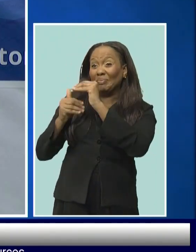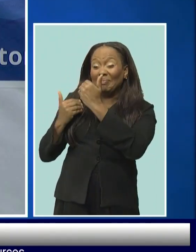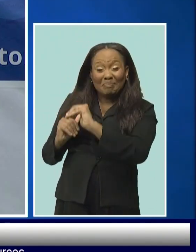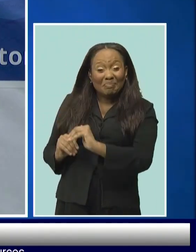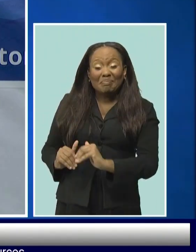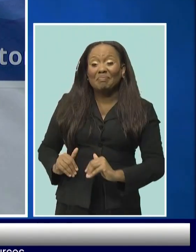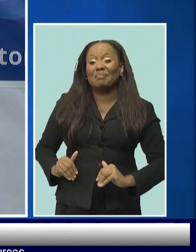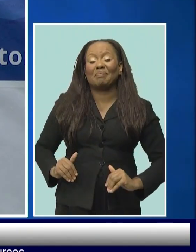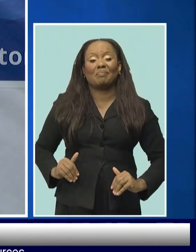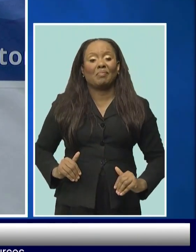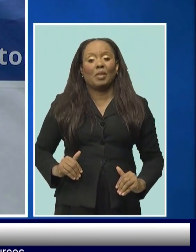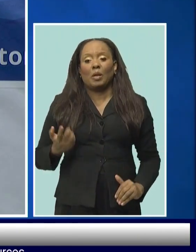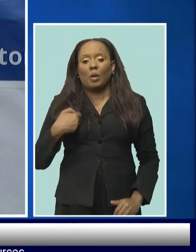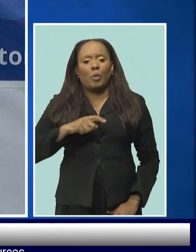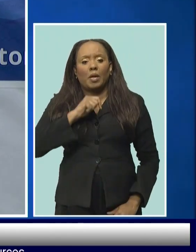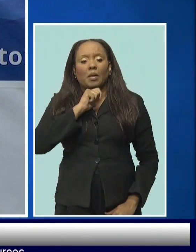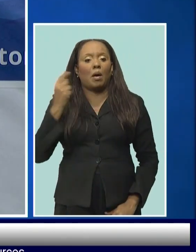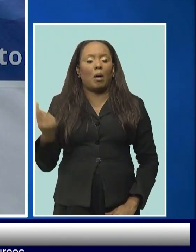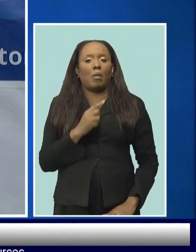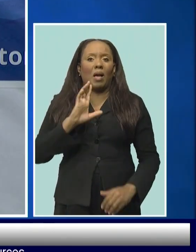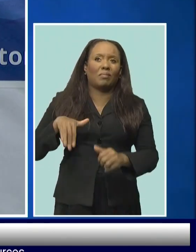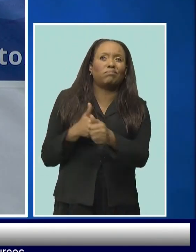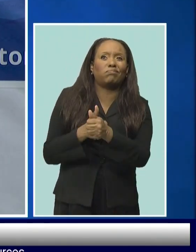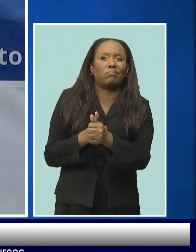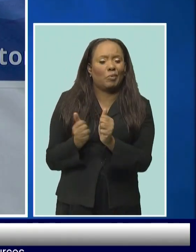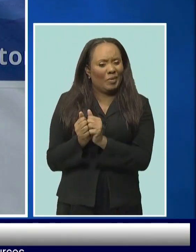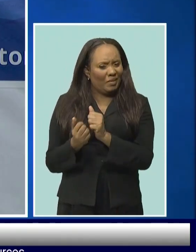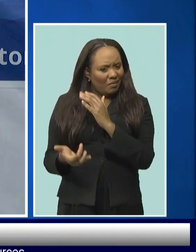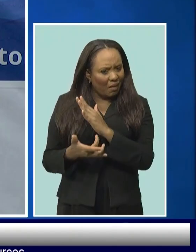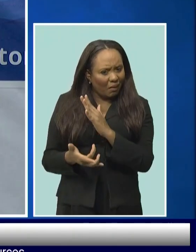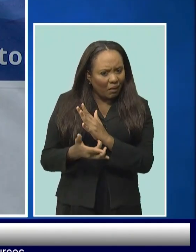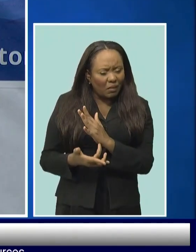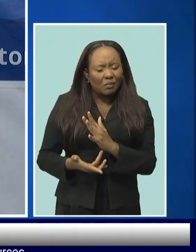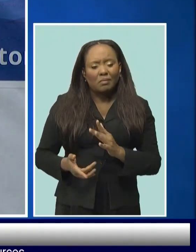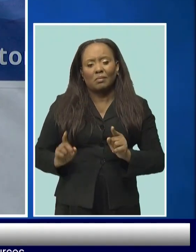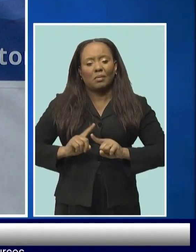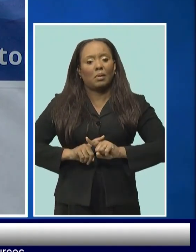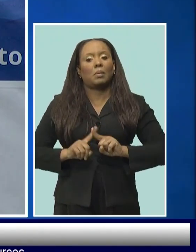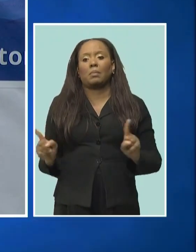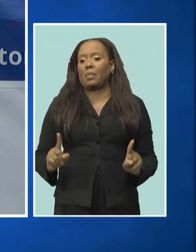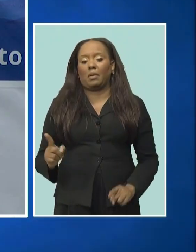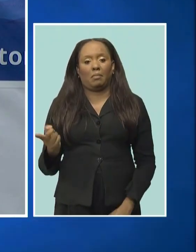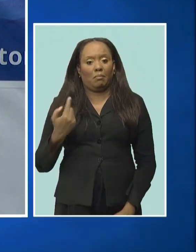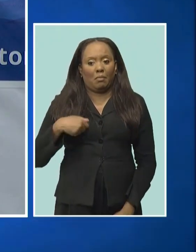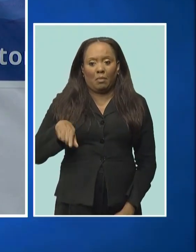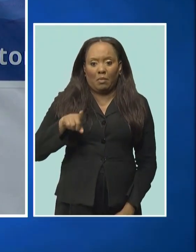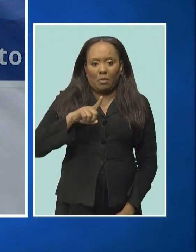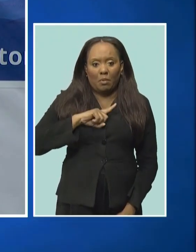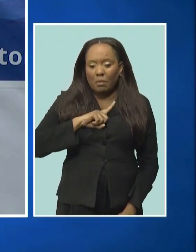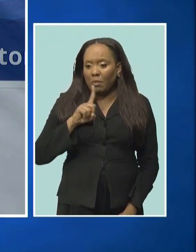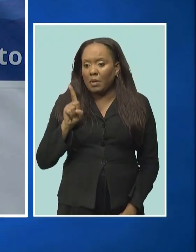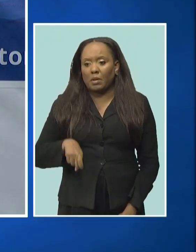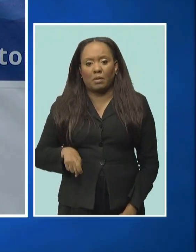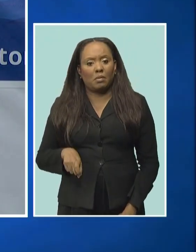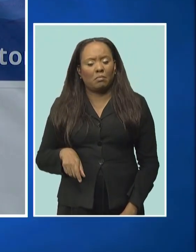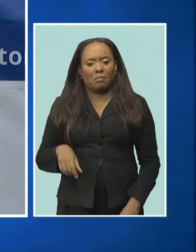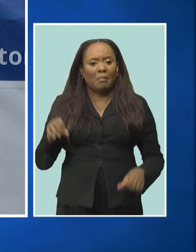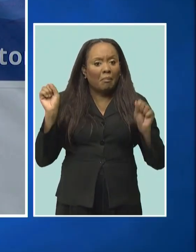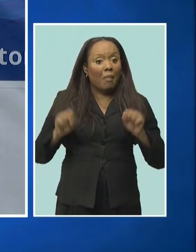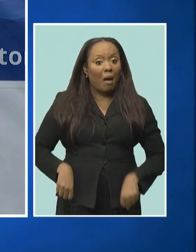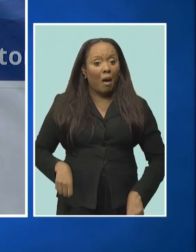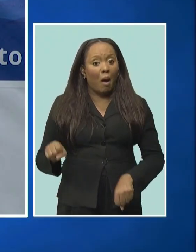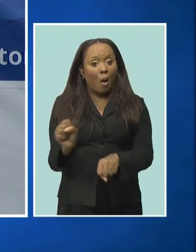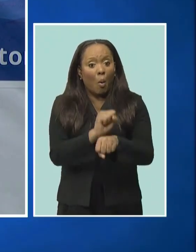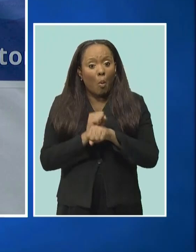always being on the cutting edge of technology, there's absolutely no excuse for us reneging on joint regional